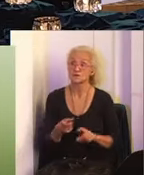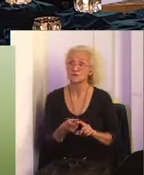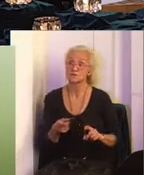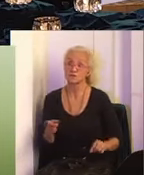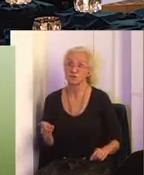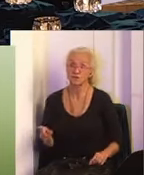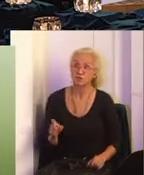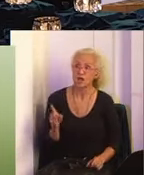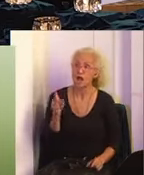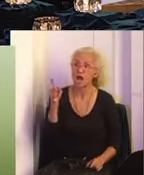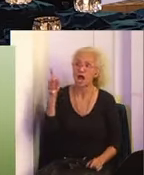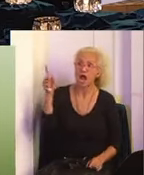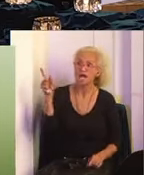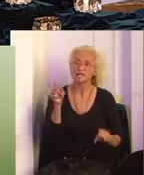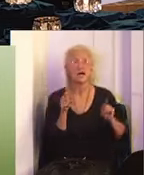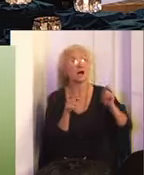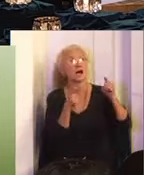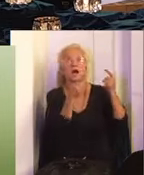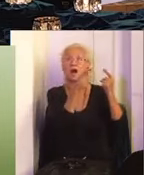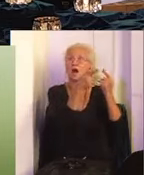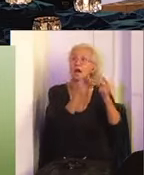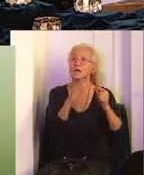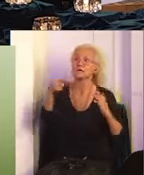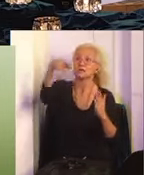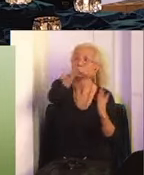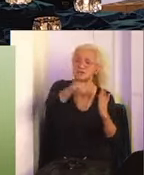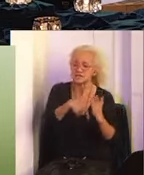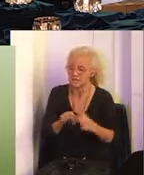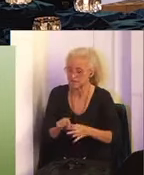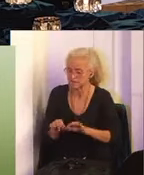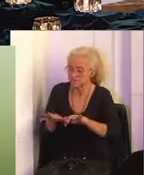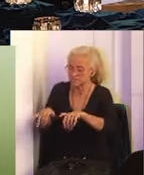Of heights to the depths of the sea,